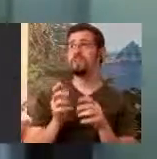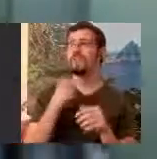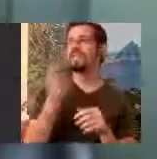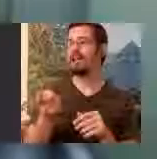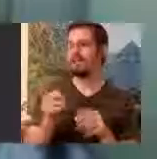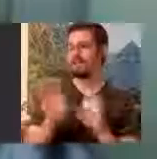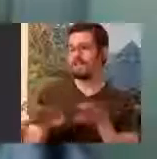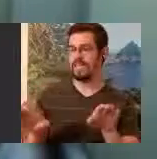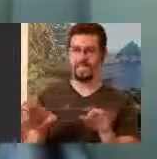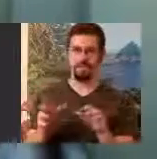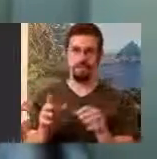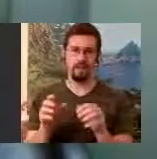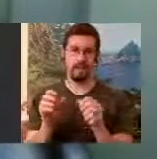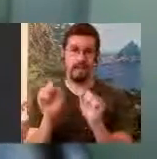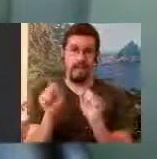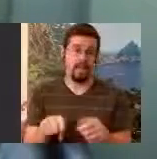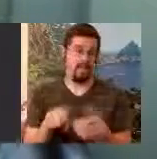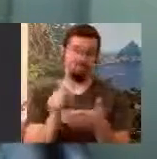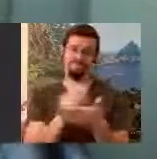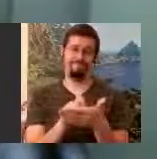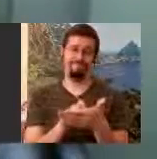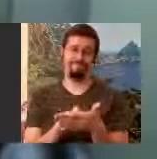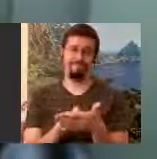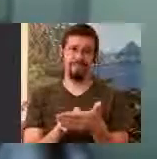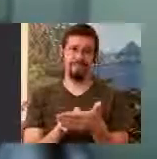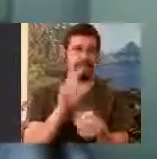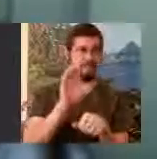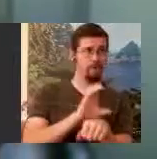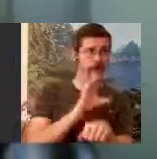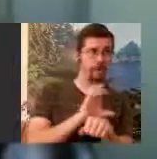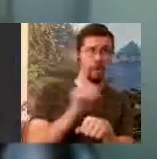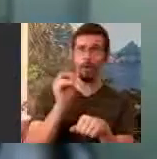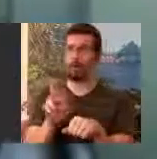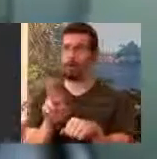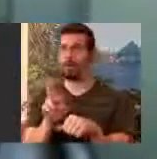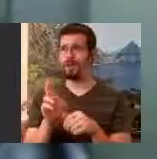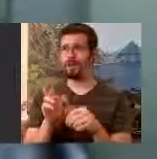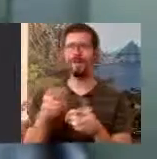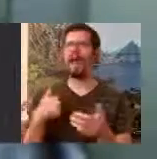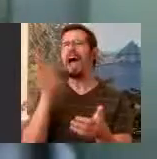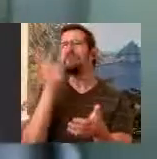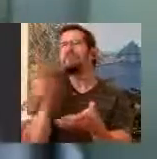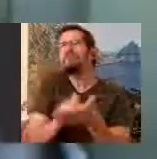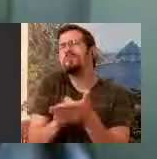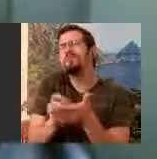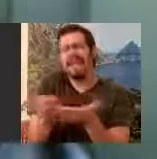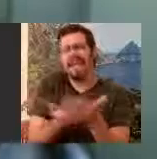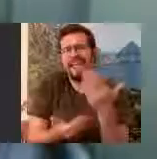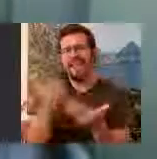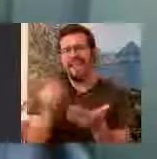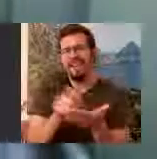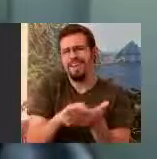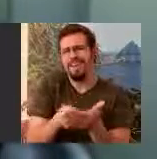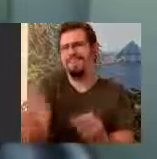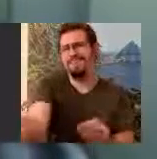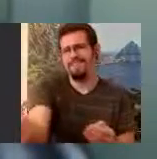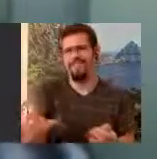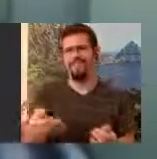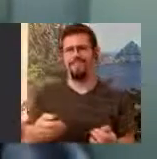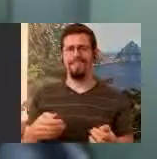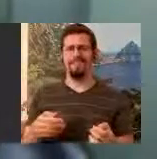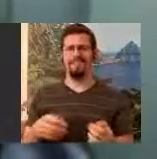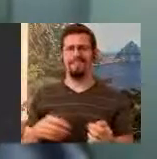sister, I could write it by simple. Of course, I wouldn't use the computer. So we're planning to make available the